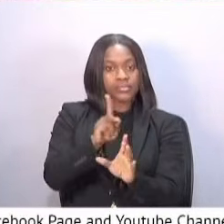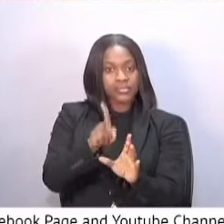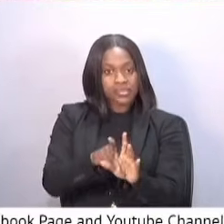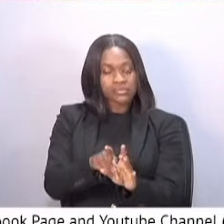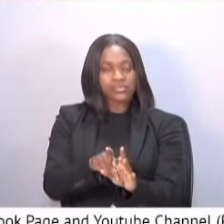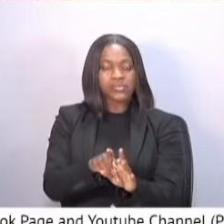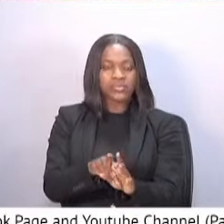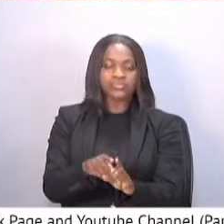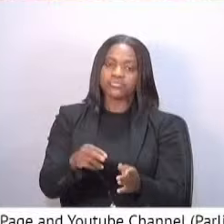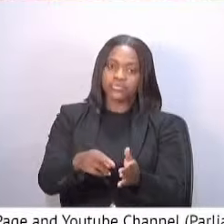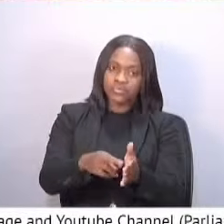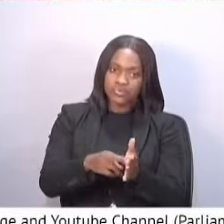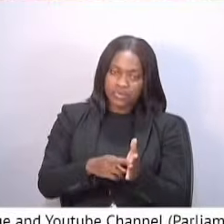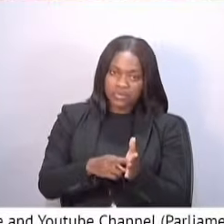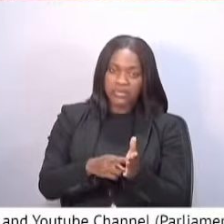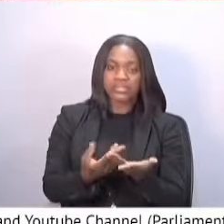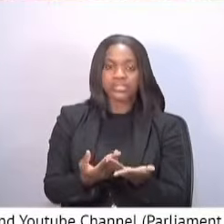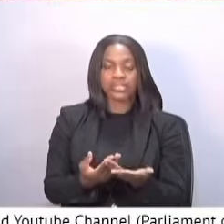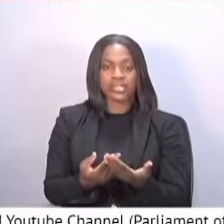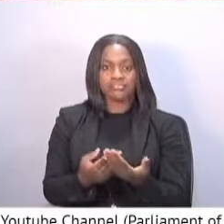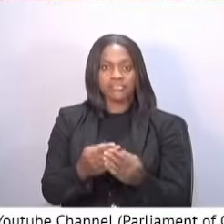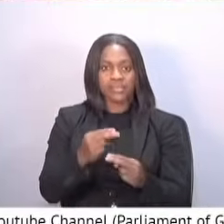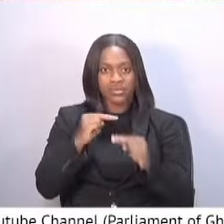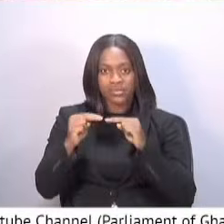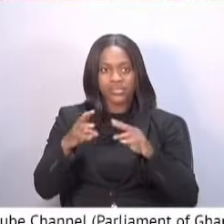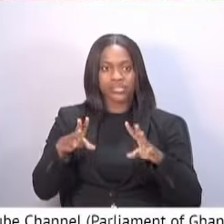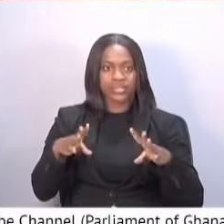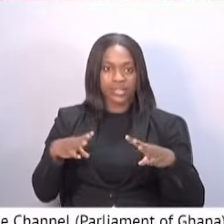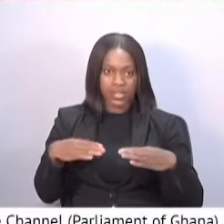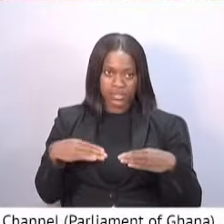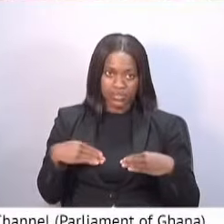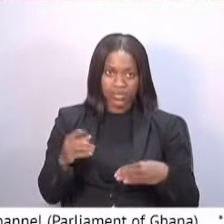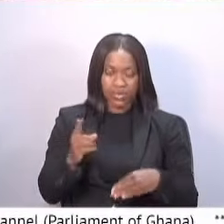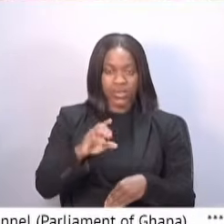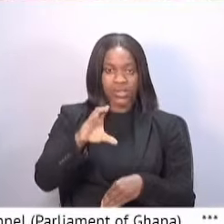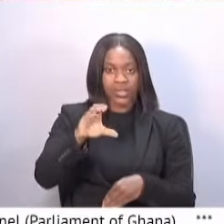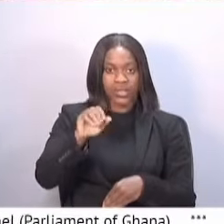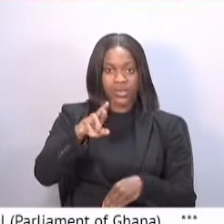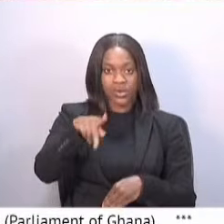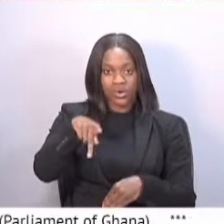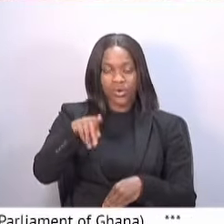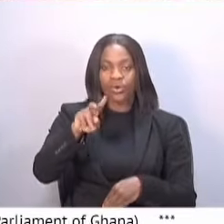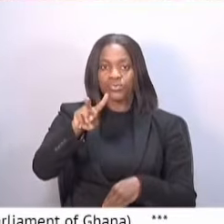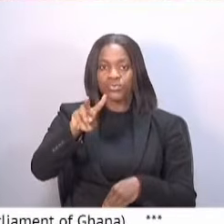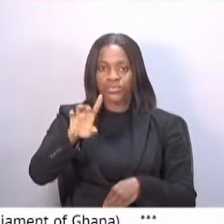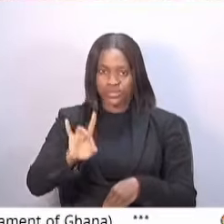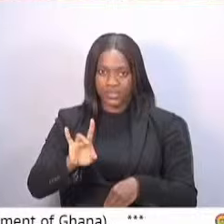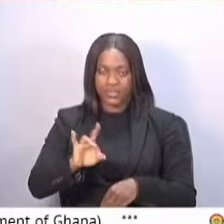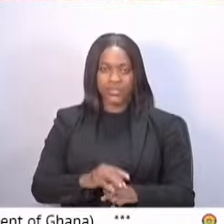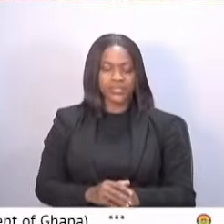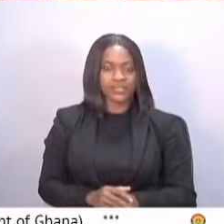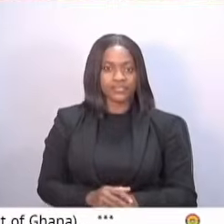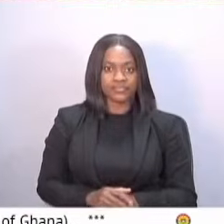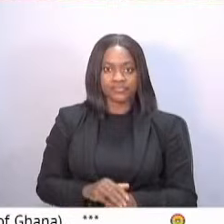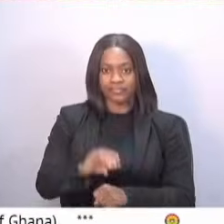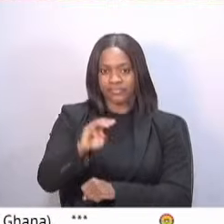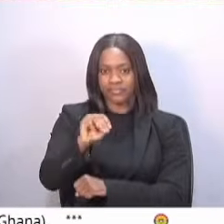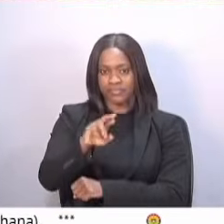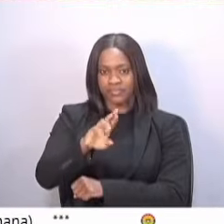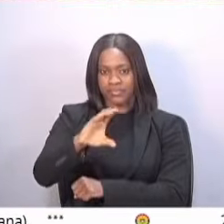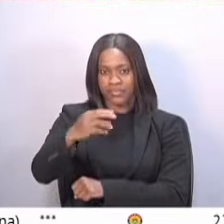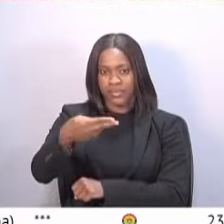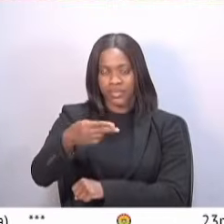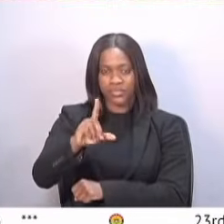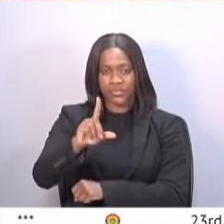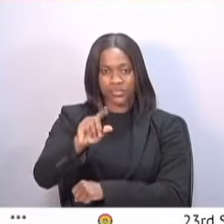requirement with minutes of negotiations adopted at COP28. In March 2024